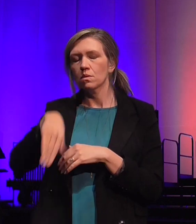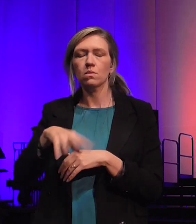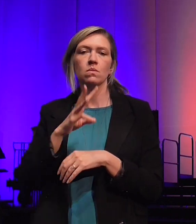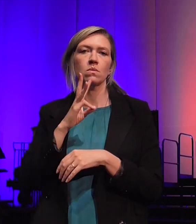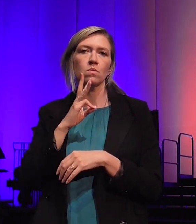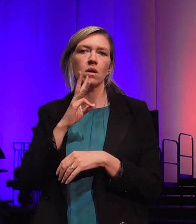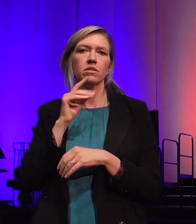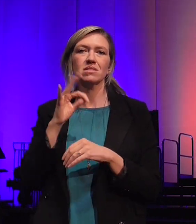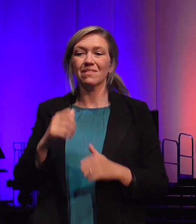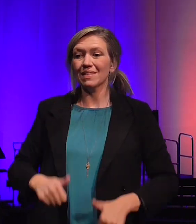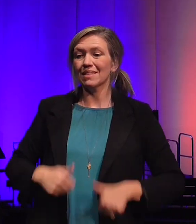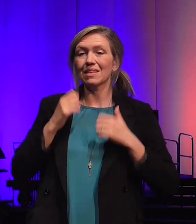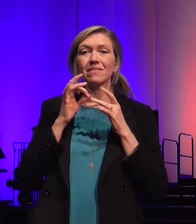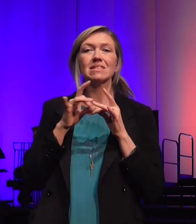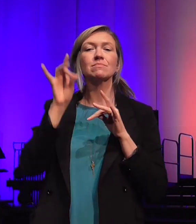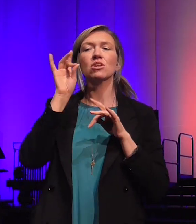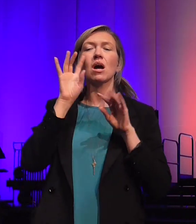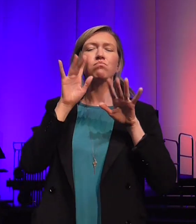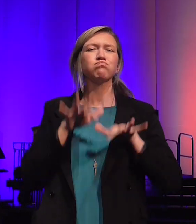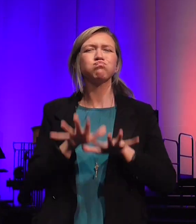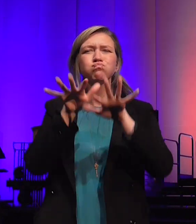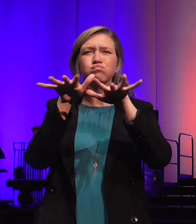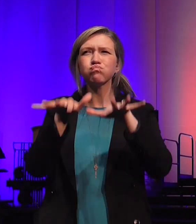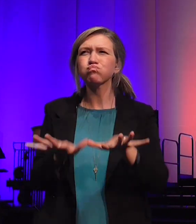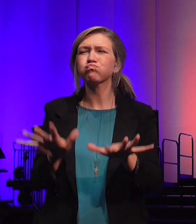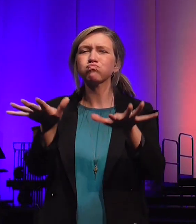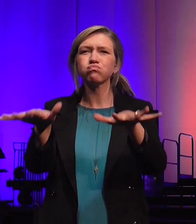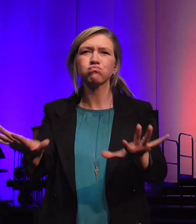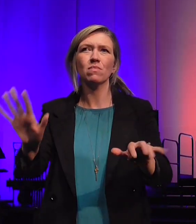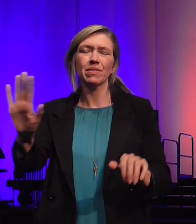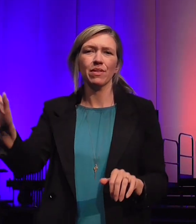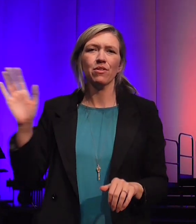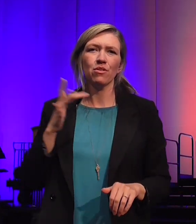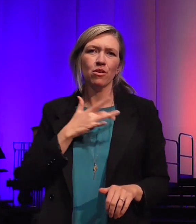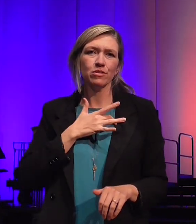of the living Spirit wash over their hearts,